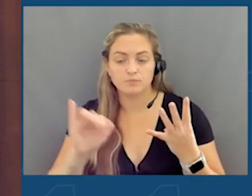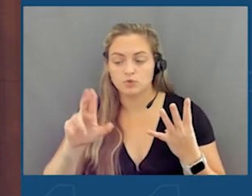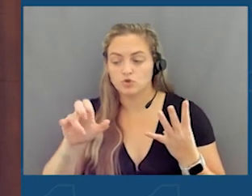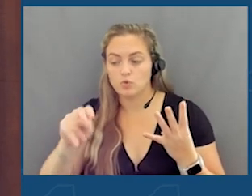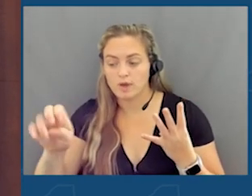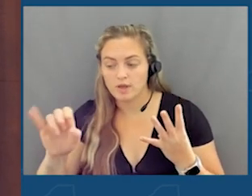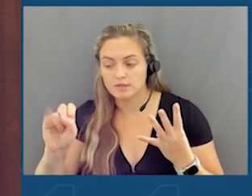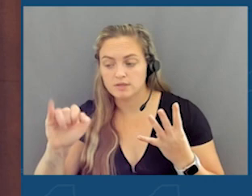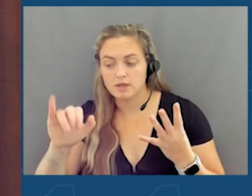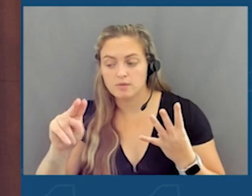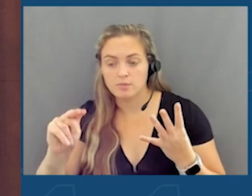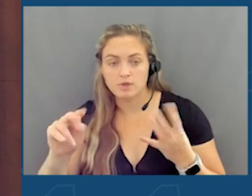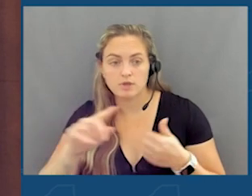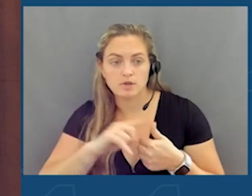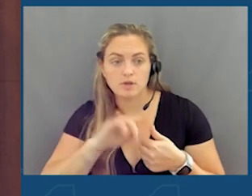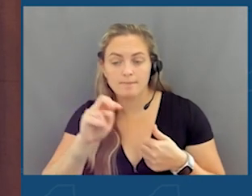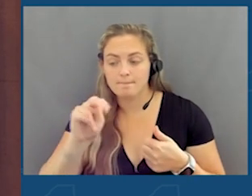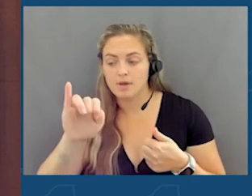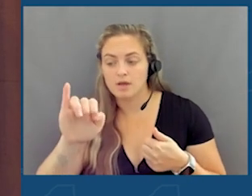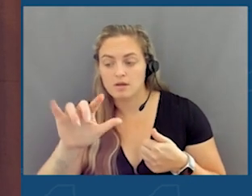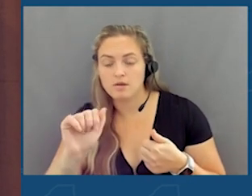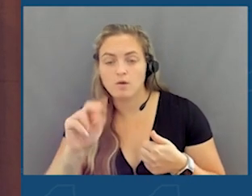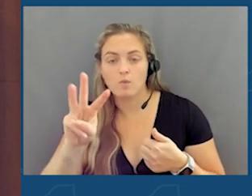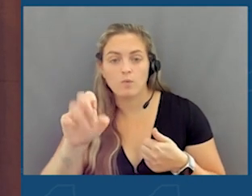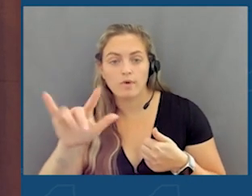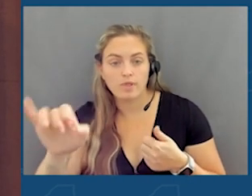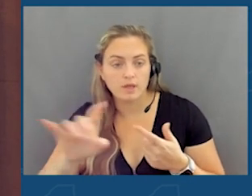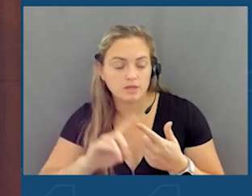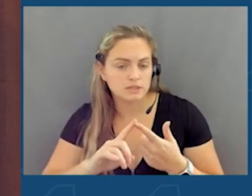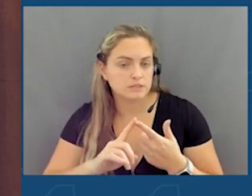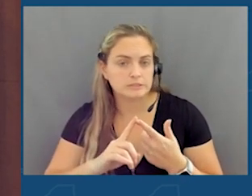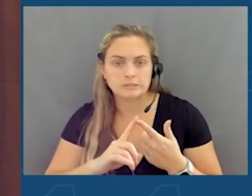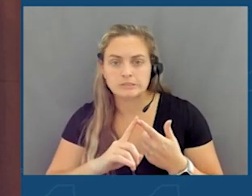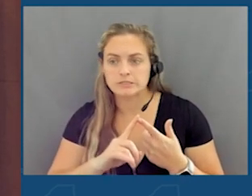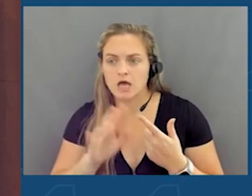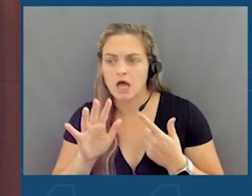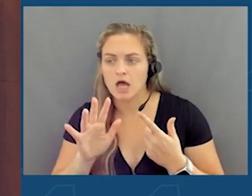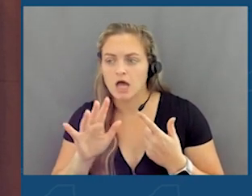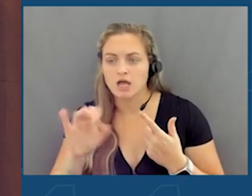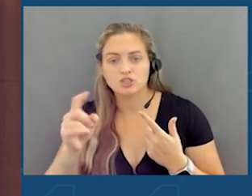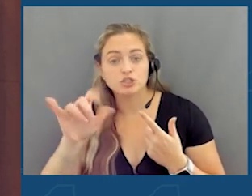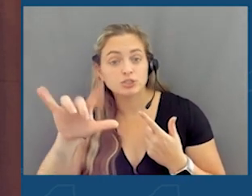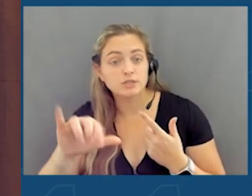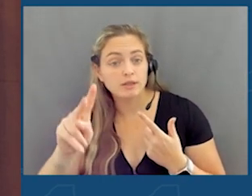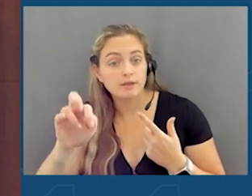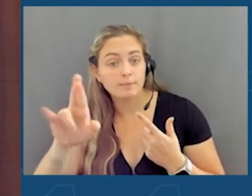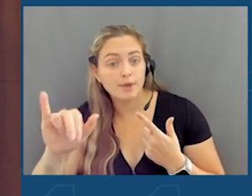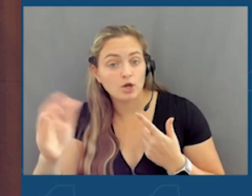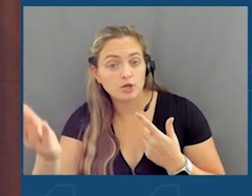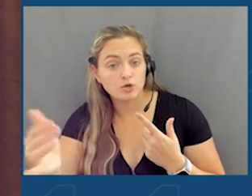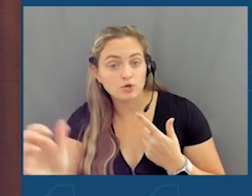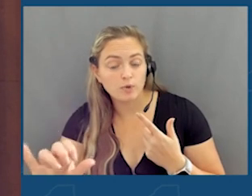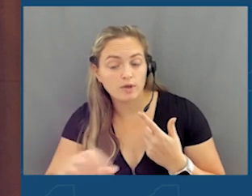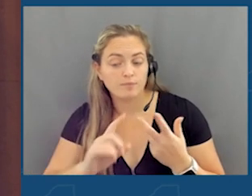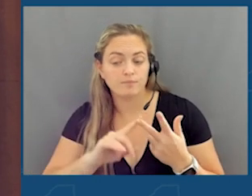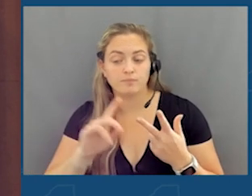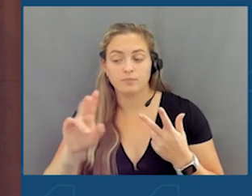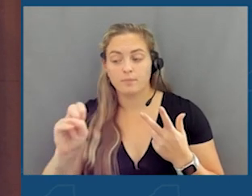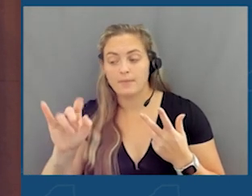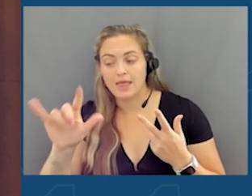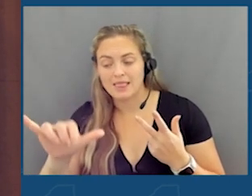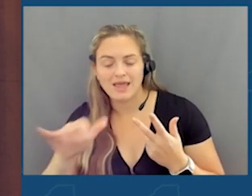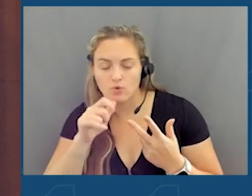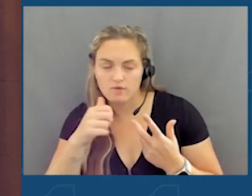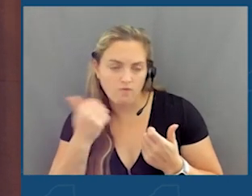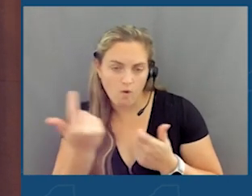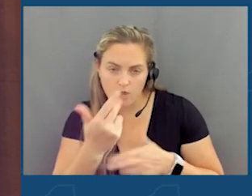Simon, Assemblymember Monica Wallace. Shelley Mayer has joined us as well. Senator Bailey, I don't have all the names here.